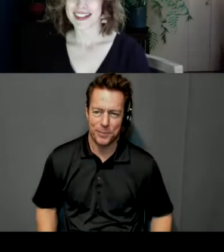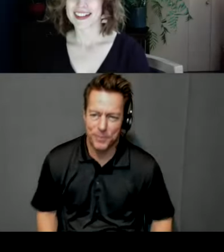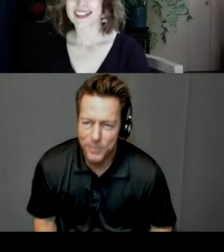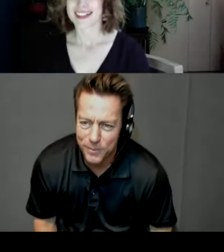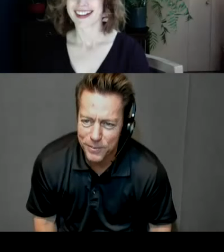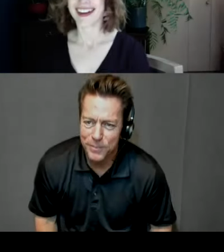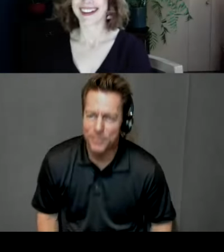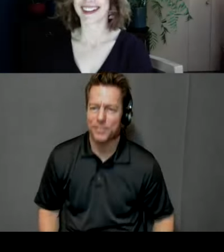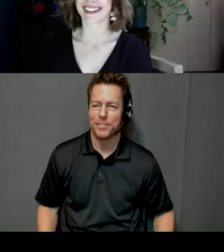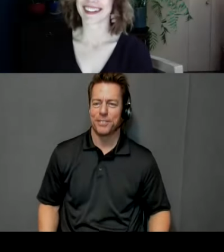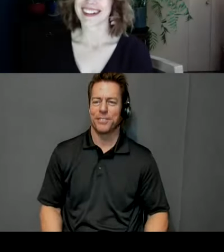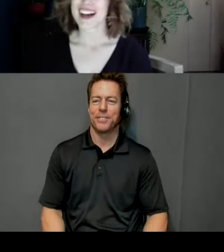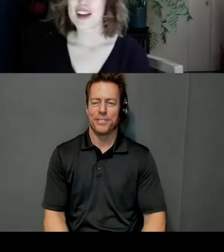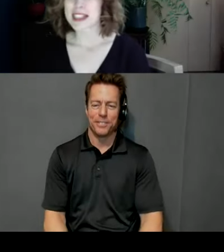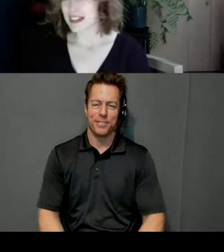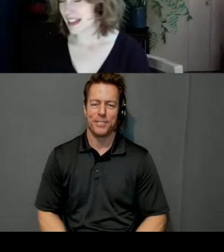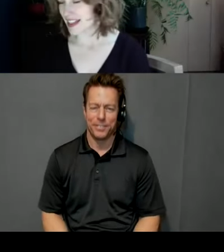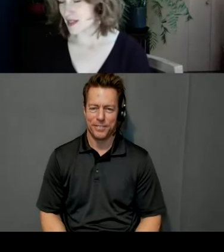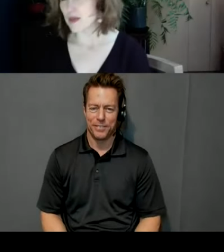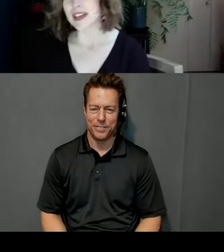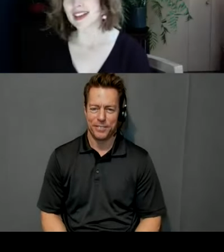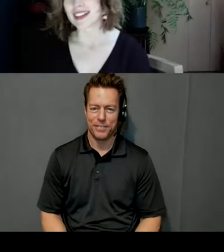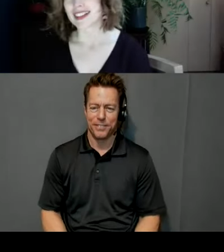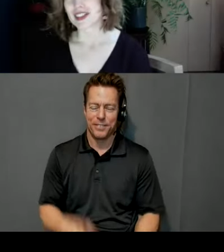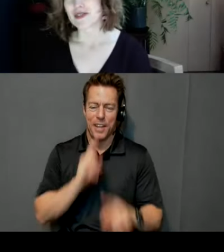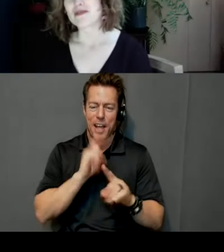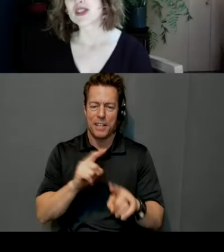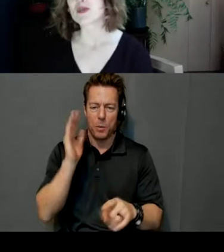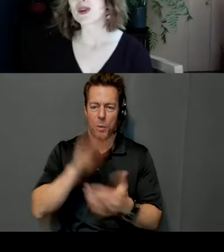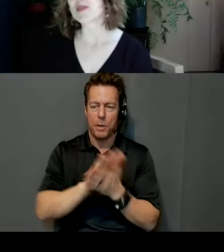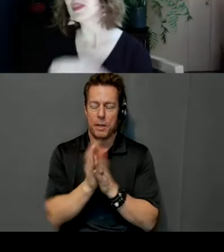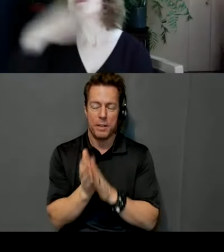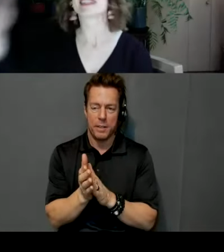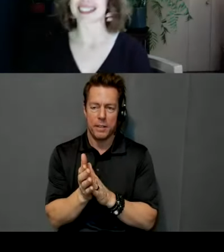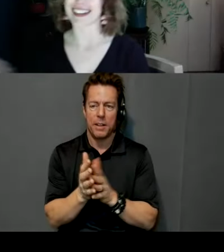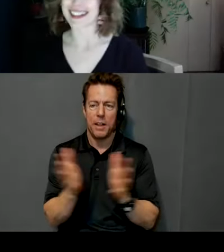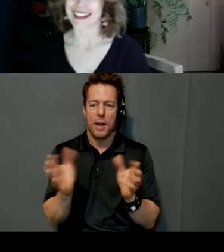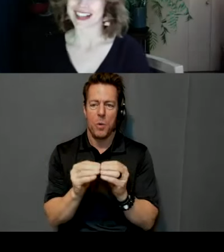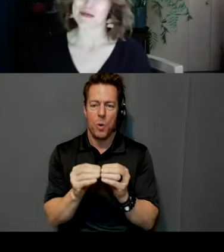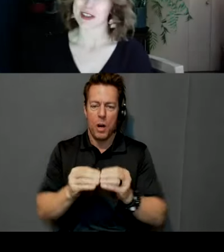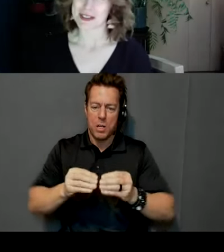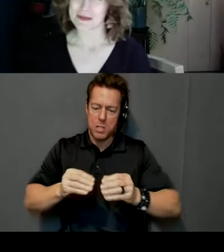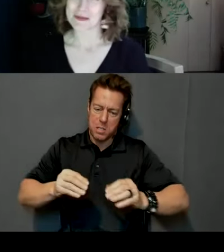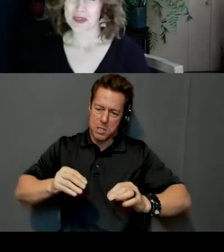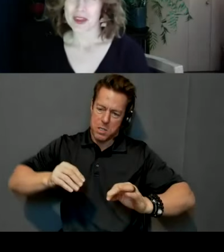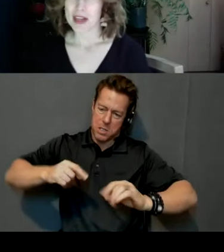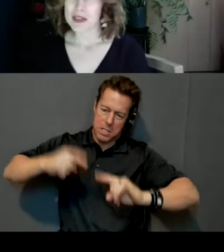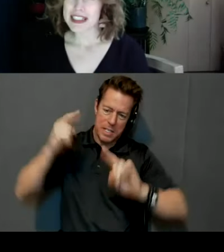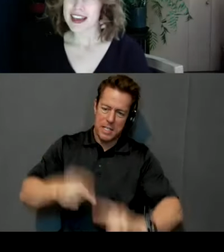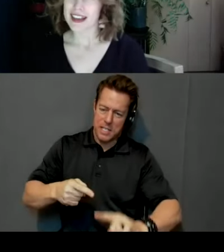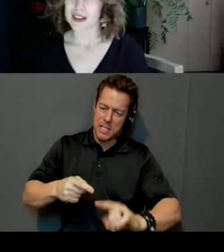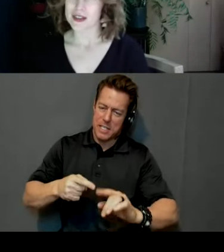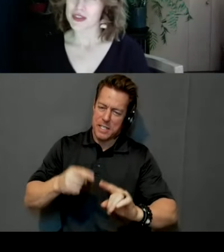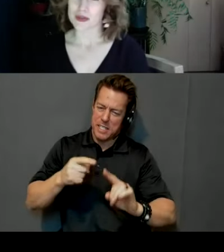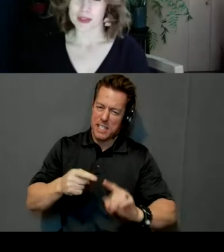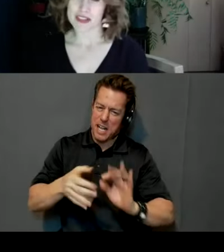answer it. I mean, the answer will be, you know, much more complete, I think, at that point. But I Yeah, will